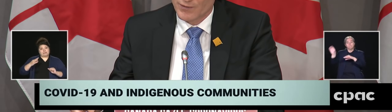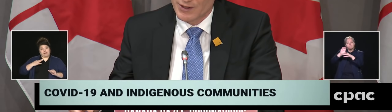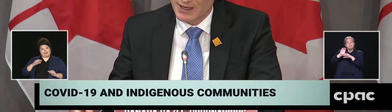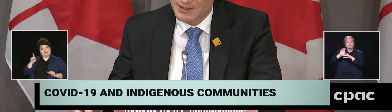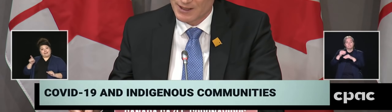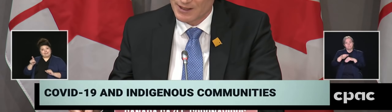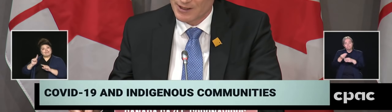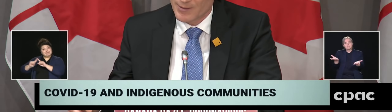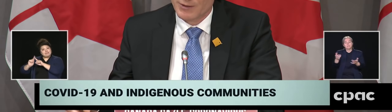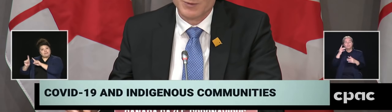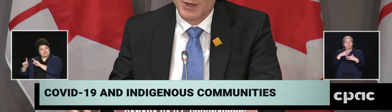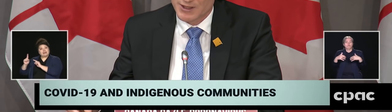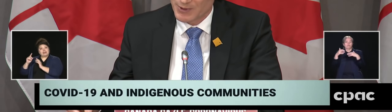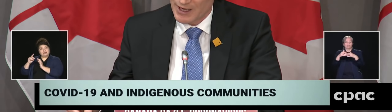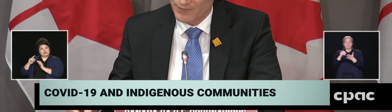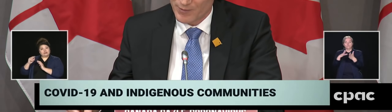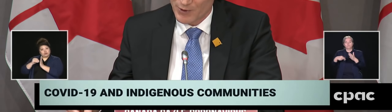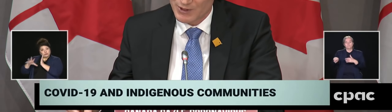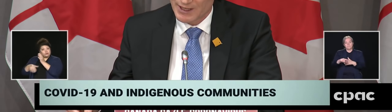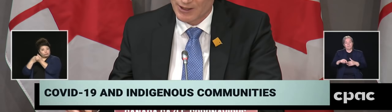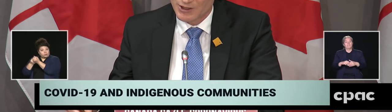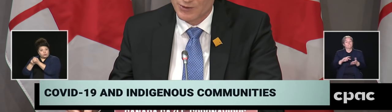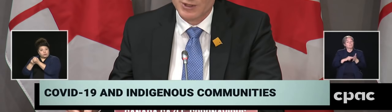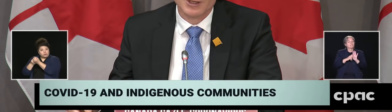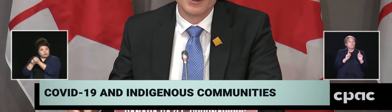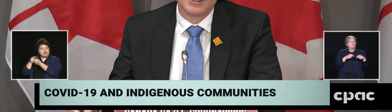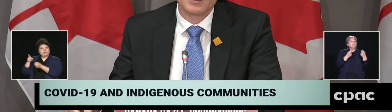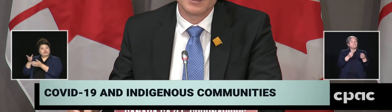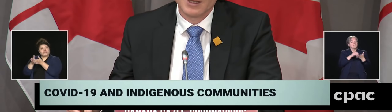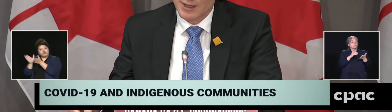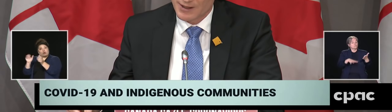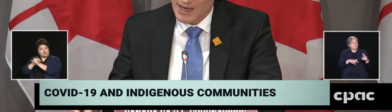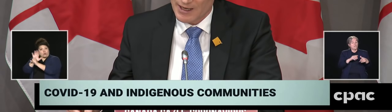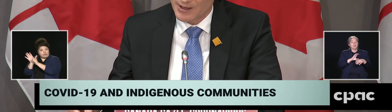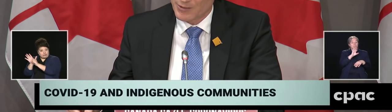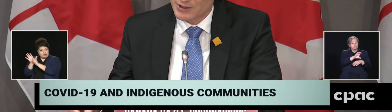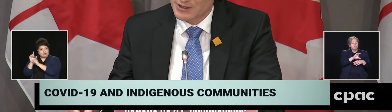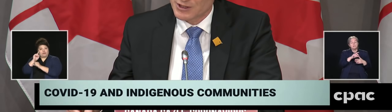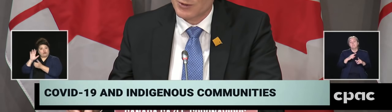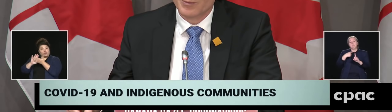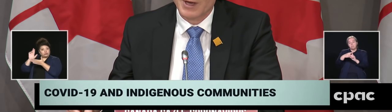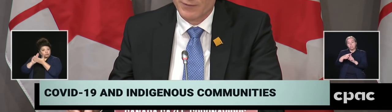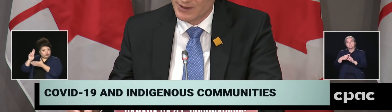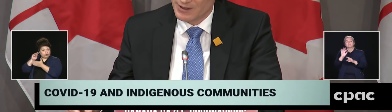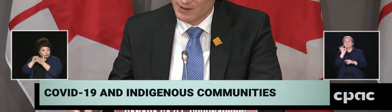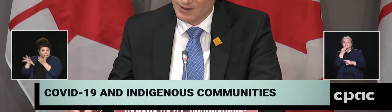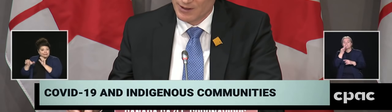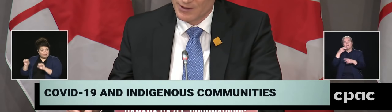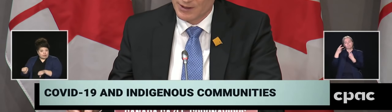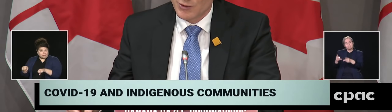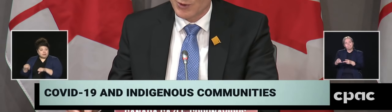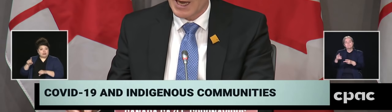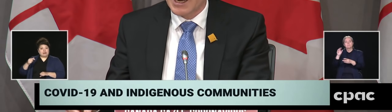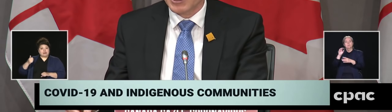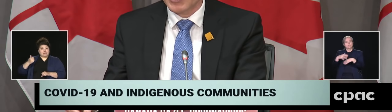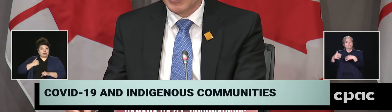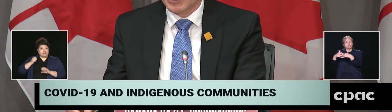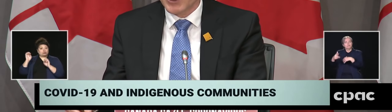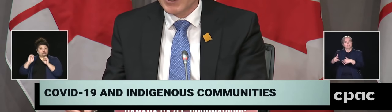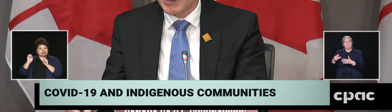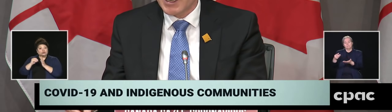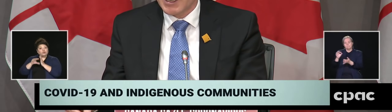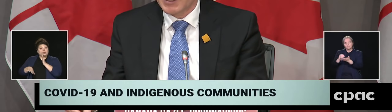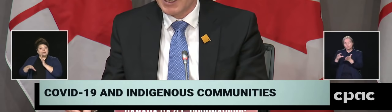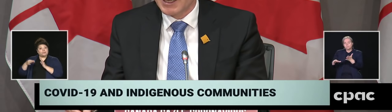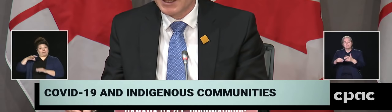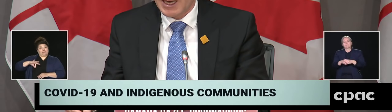larger COVID-19 economic response plan for post-secondary students, including the Canada Emergency Student Benefit, the new Canada Student